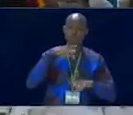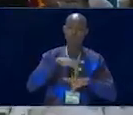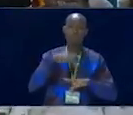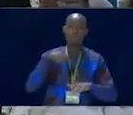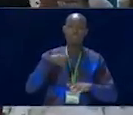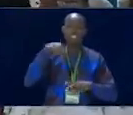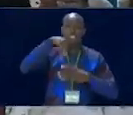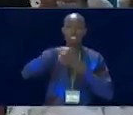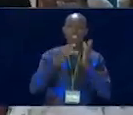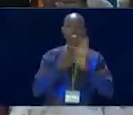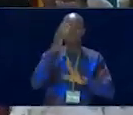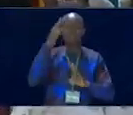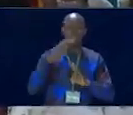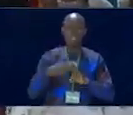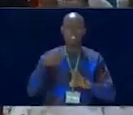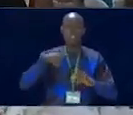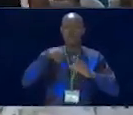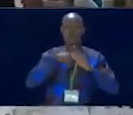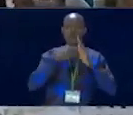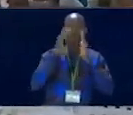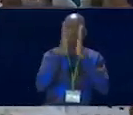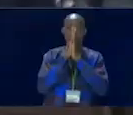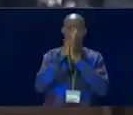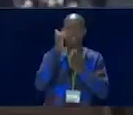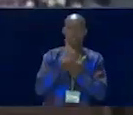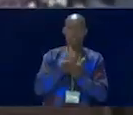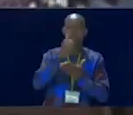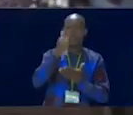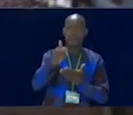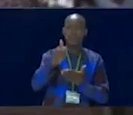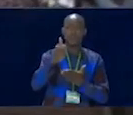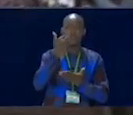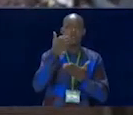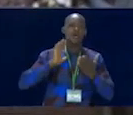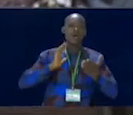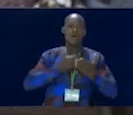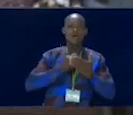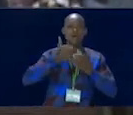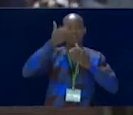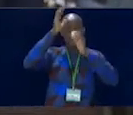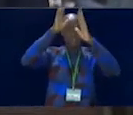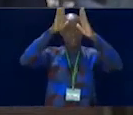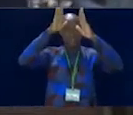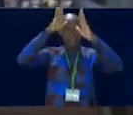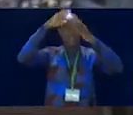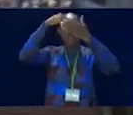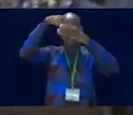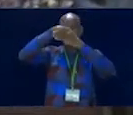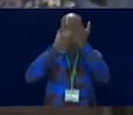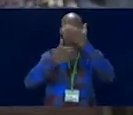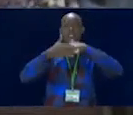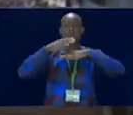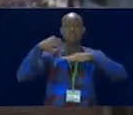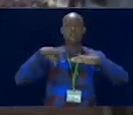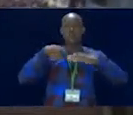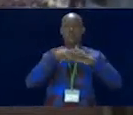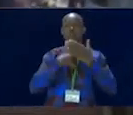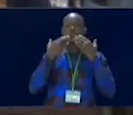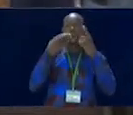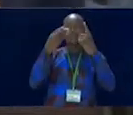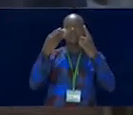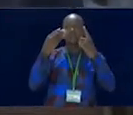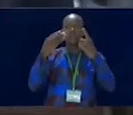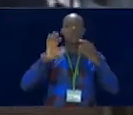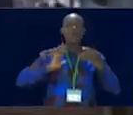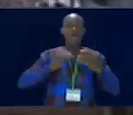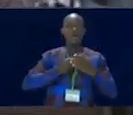name we pray. Our Father in heaven, we thank you. Our good daddy, we